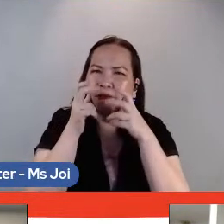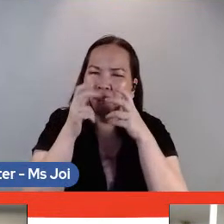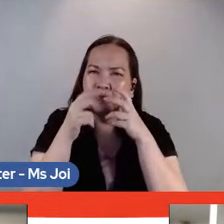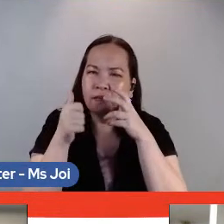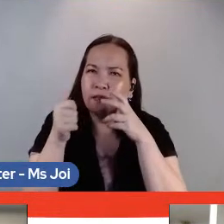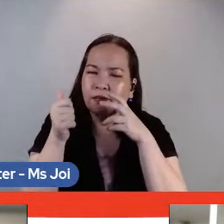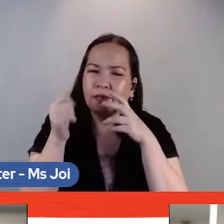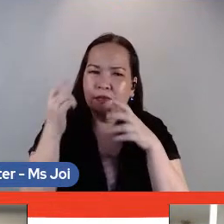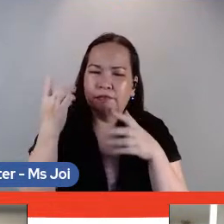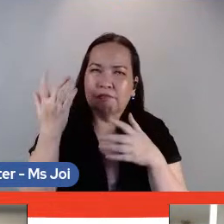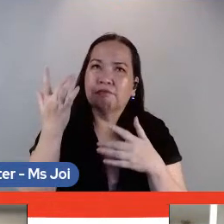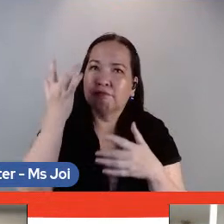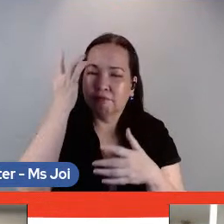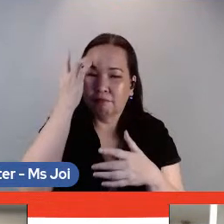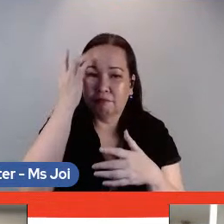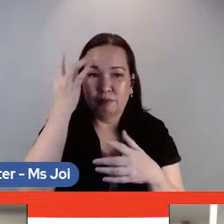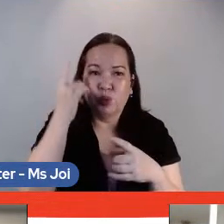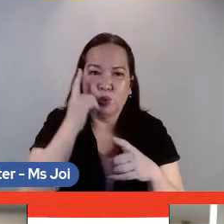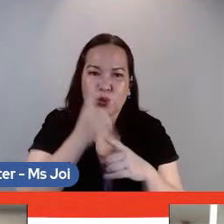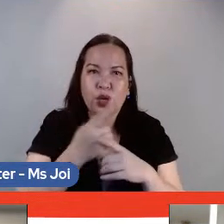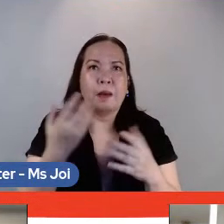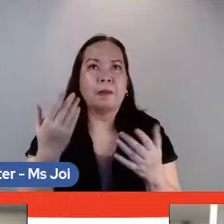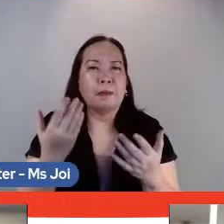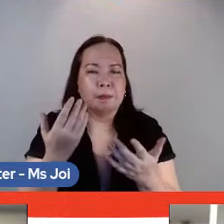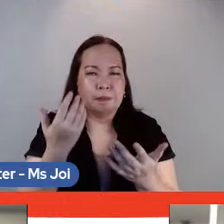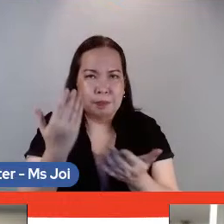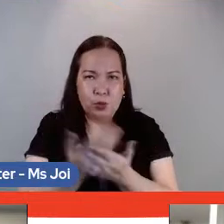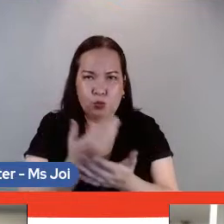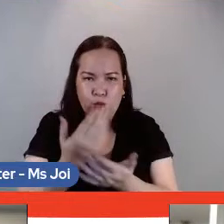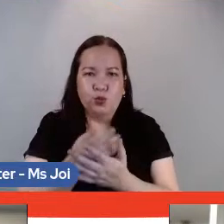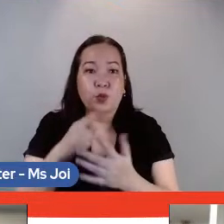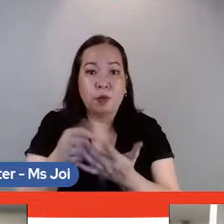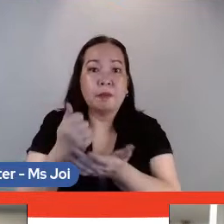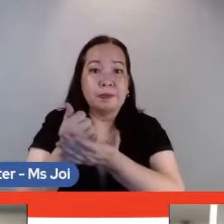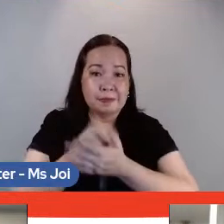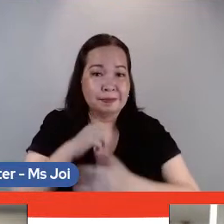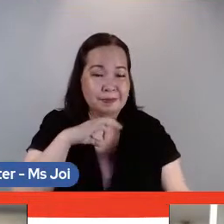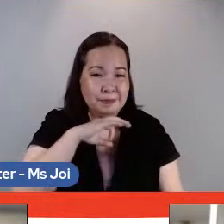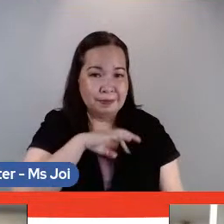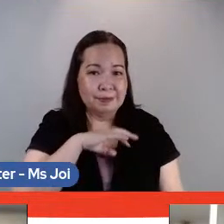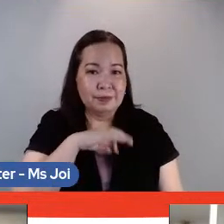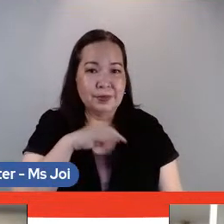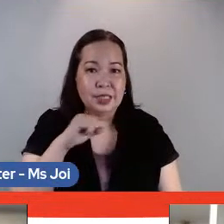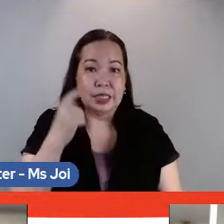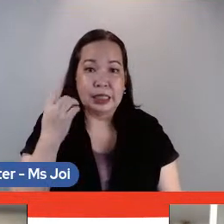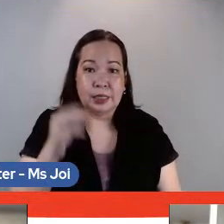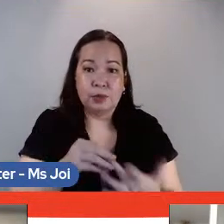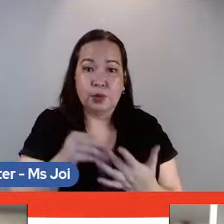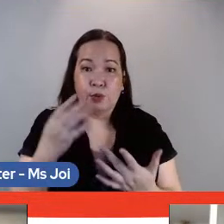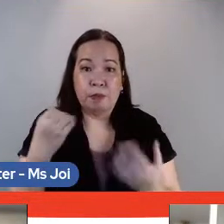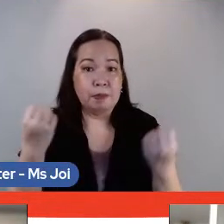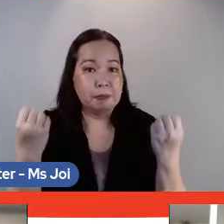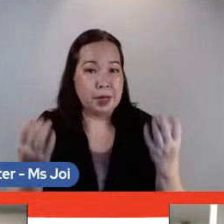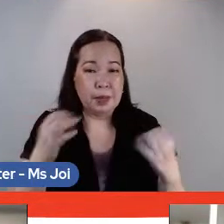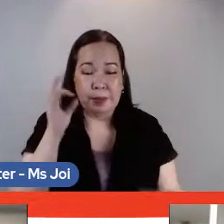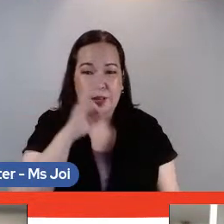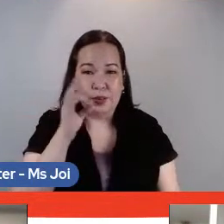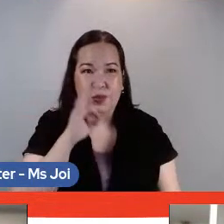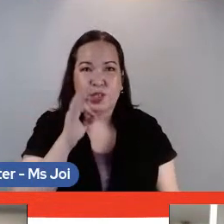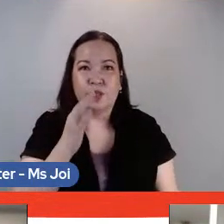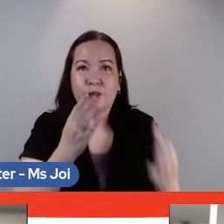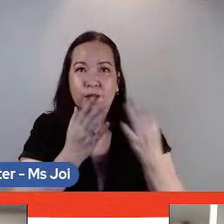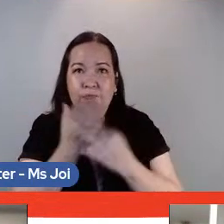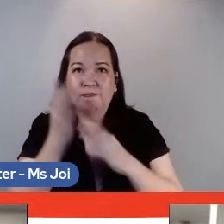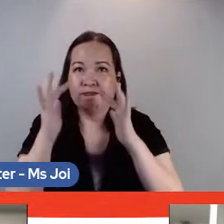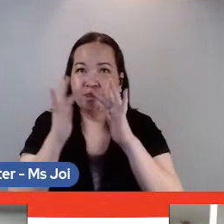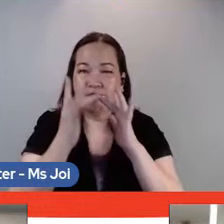a while ago. It is very helpful, especially now that most of the Filipinos are online. So it's